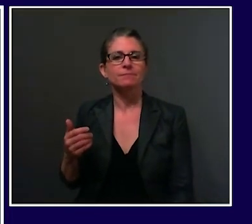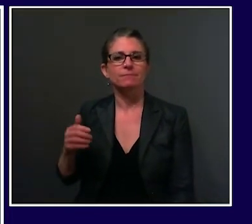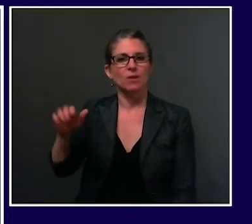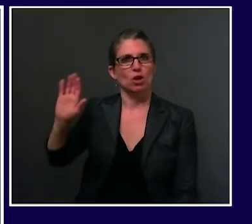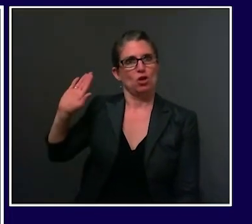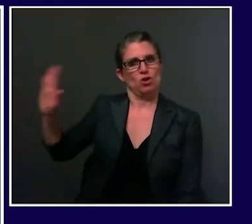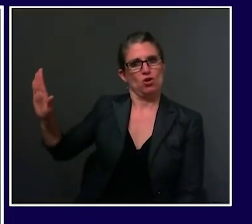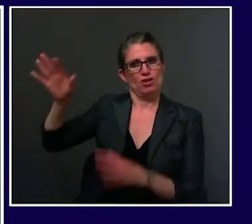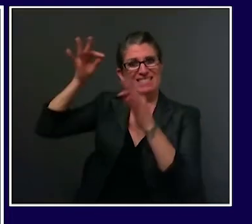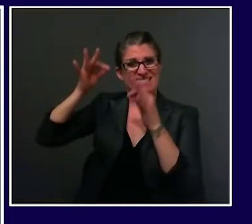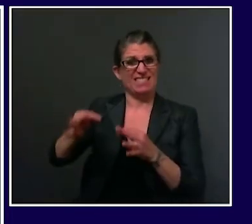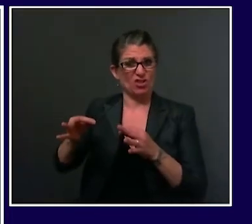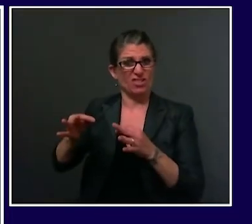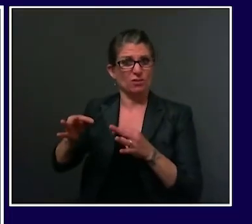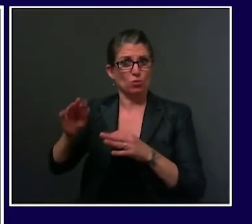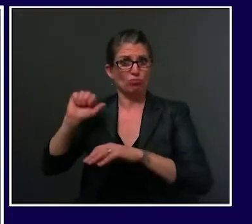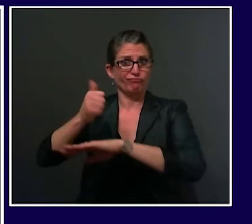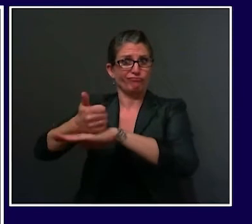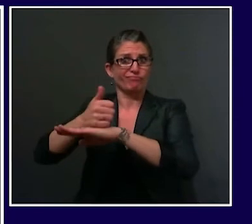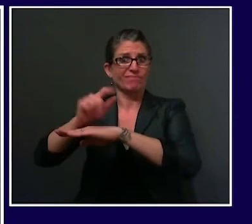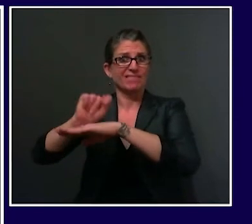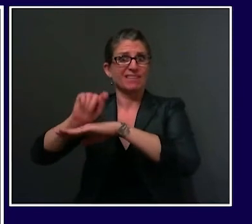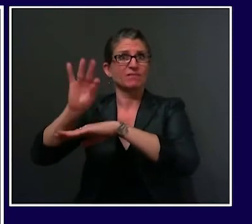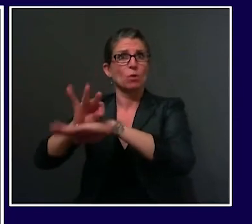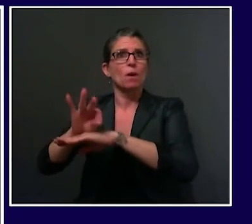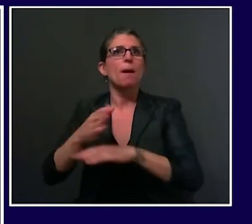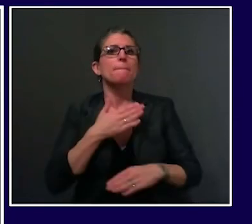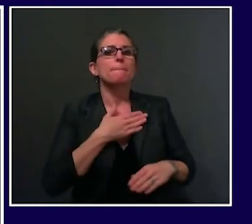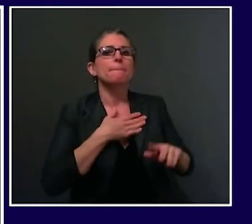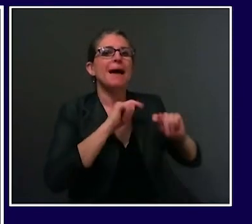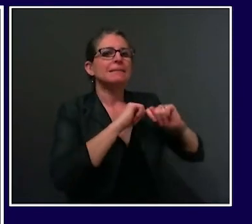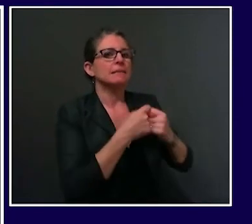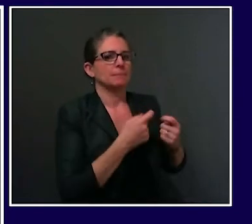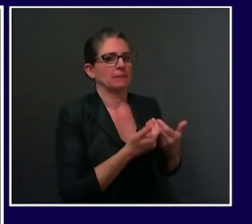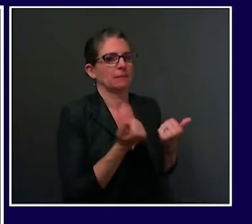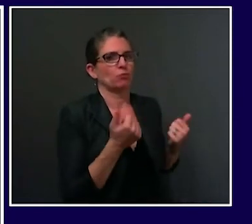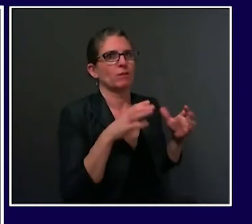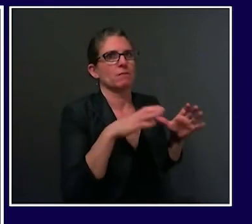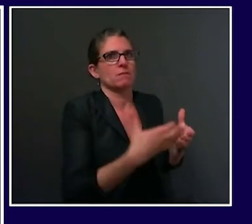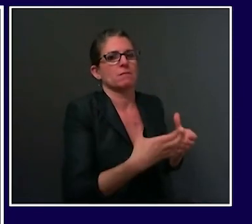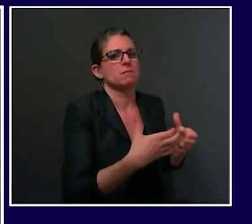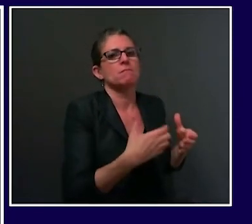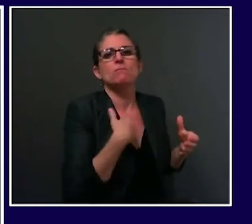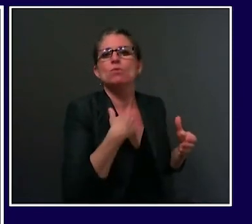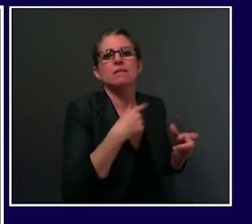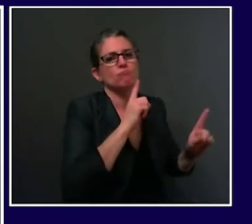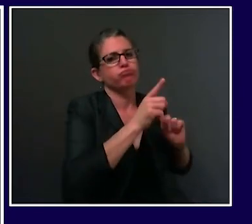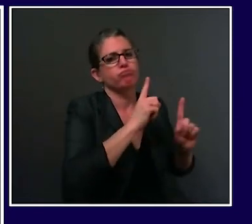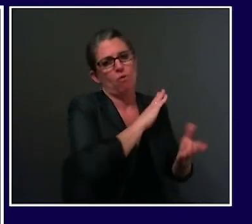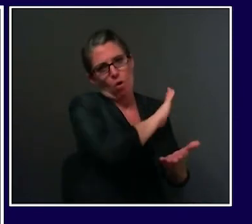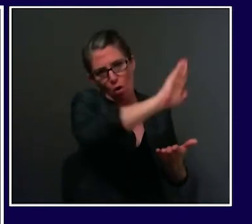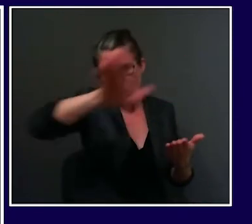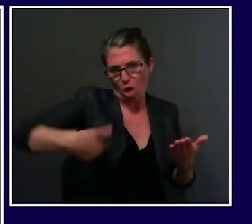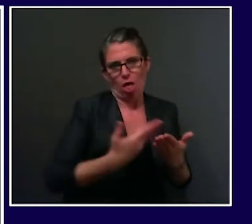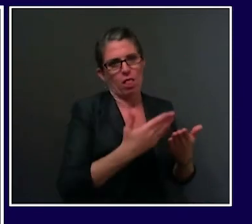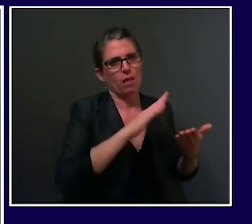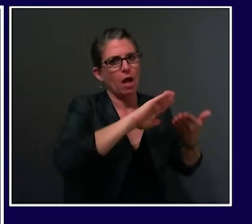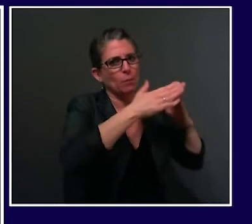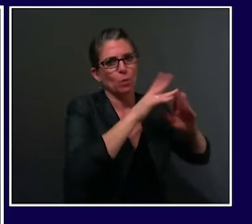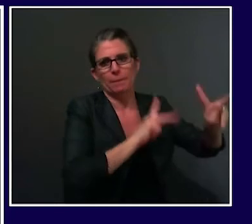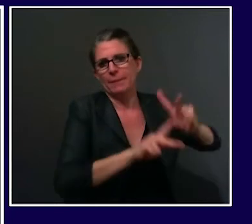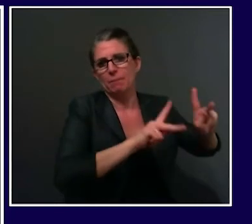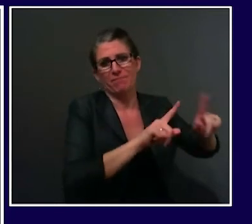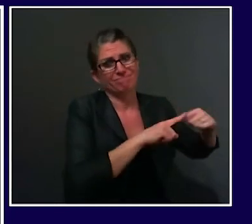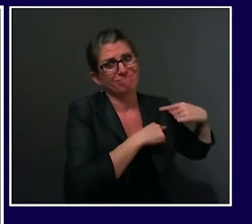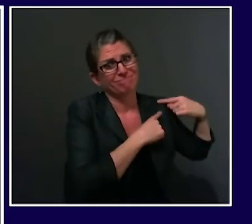engaging conversations with members of each and every one of those communities throughout the course of the COVID-19 outbreak